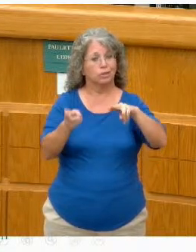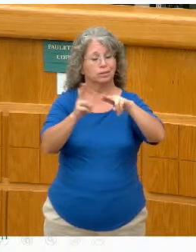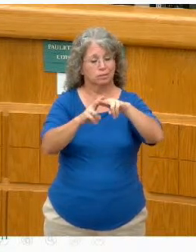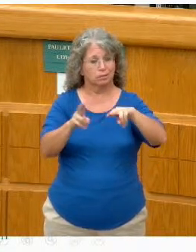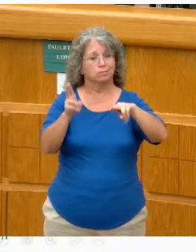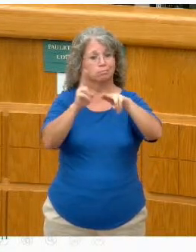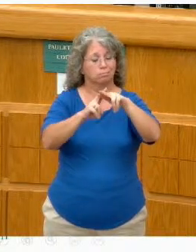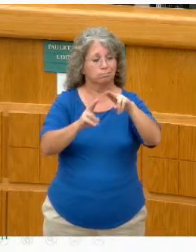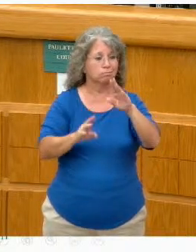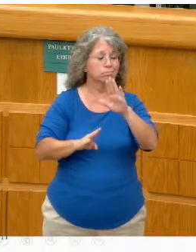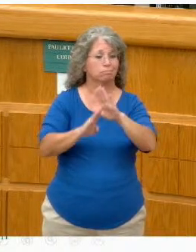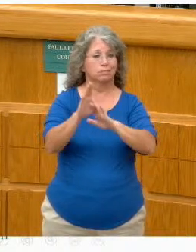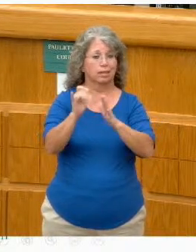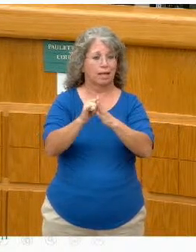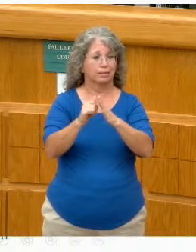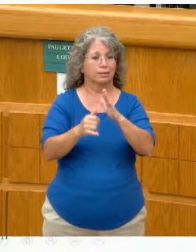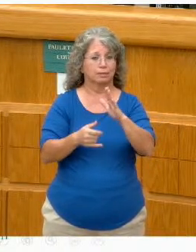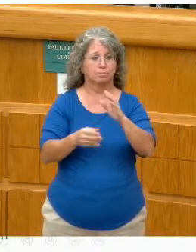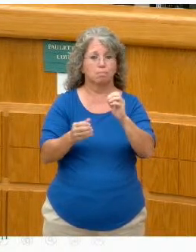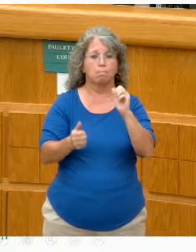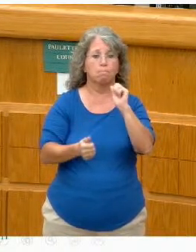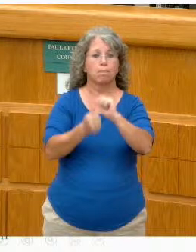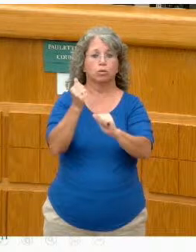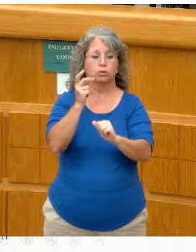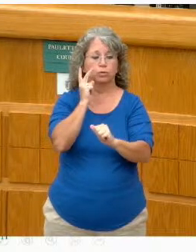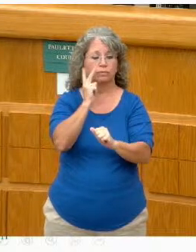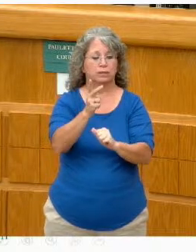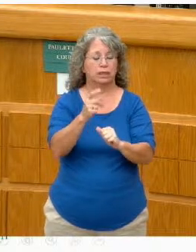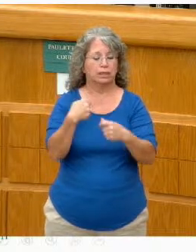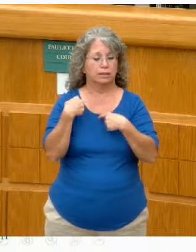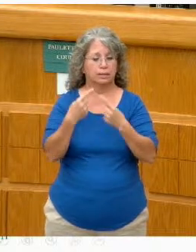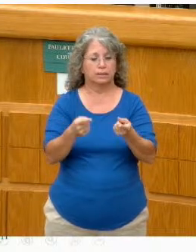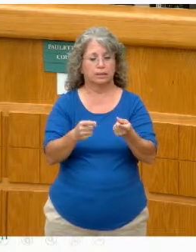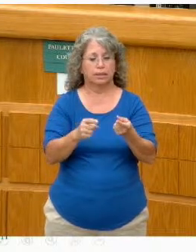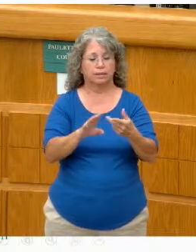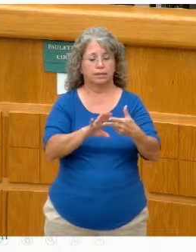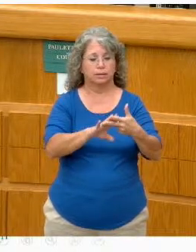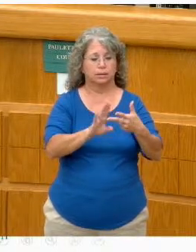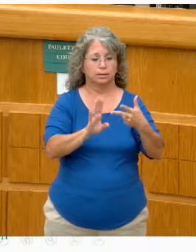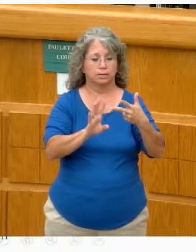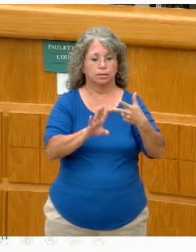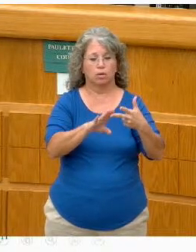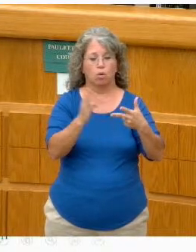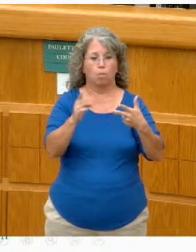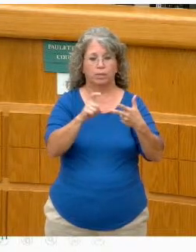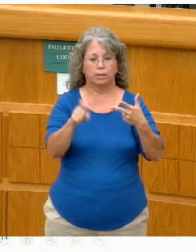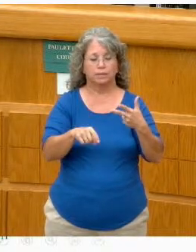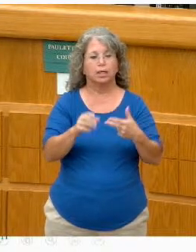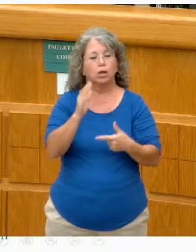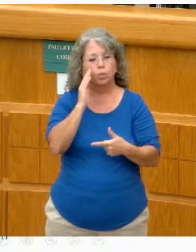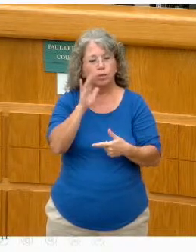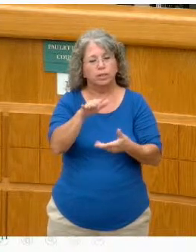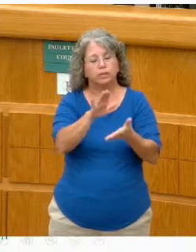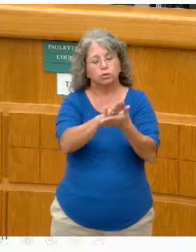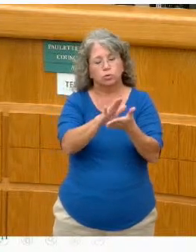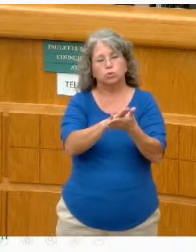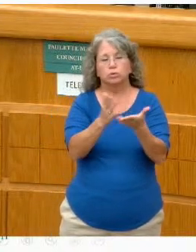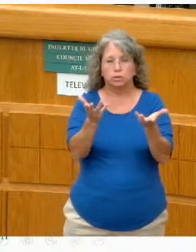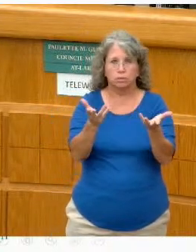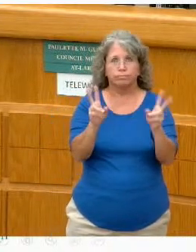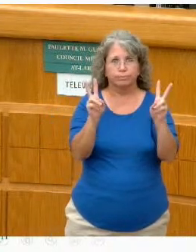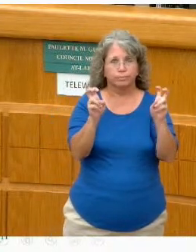that we've seen since Open Texas Phase 3. Now we know that the schools are essentially closed back then, so